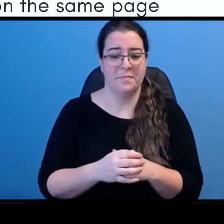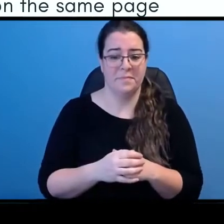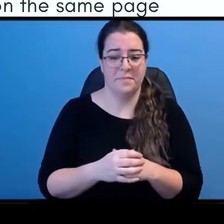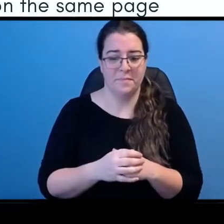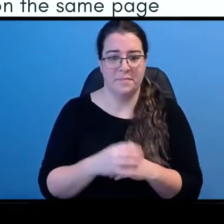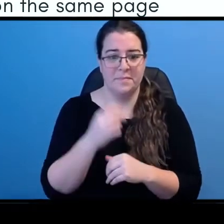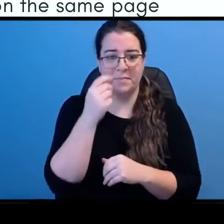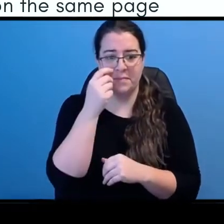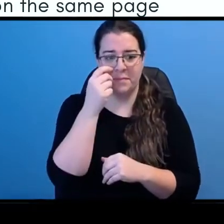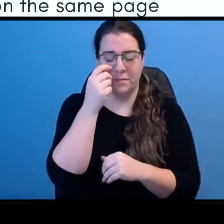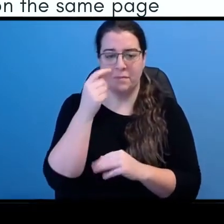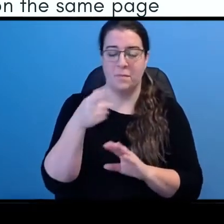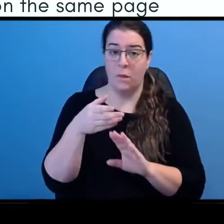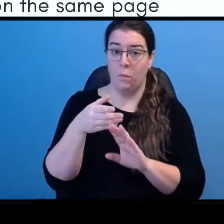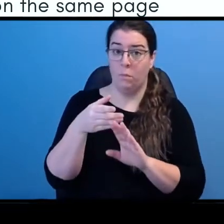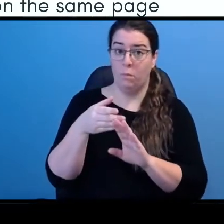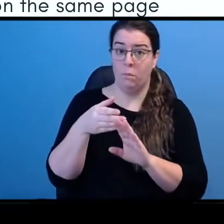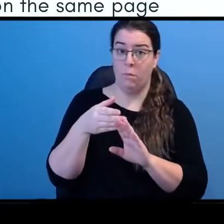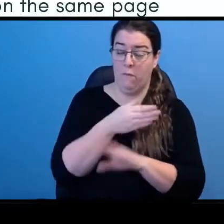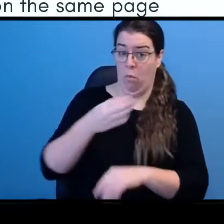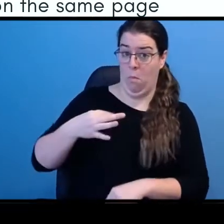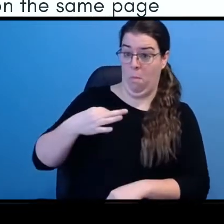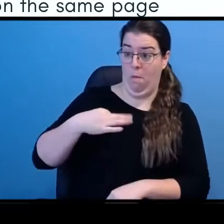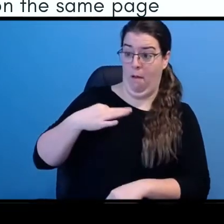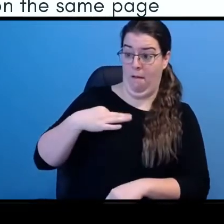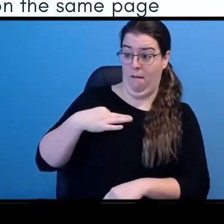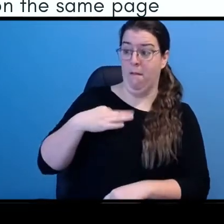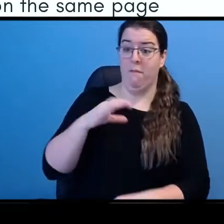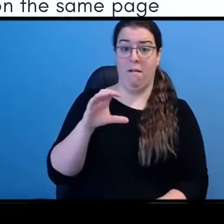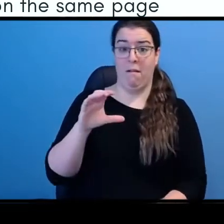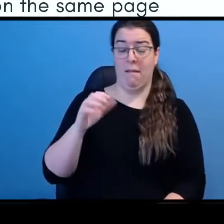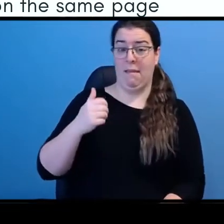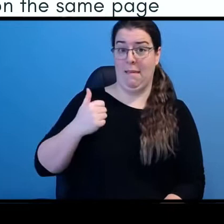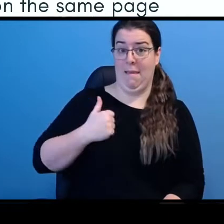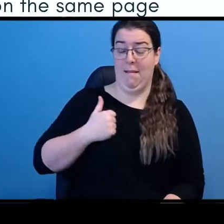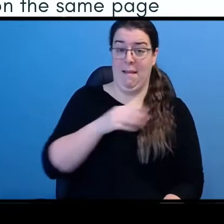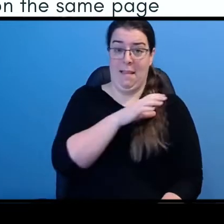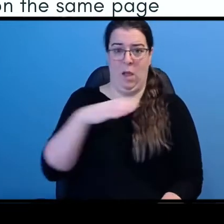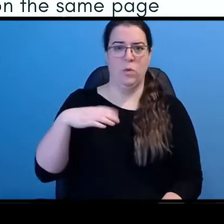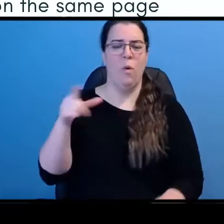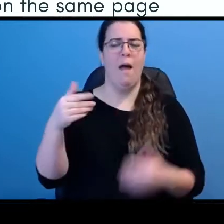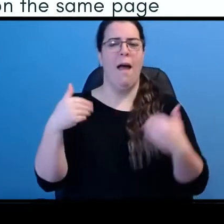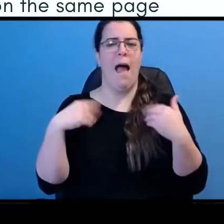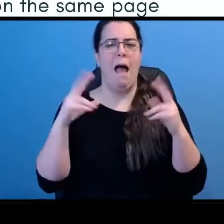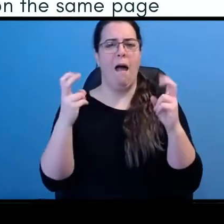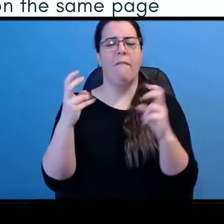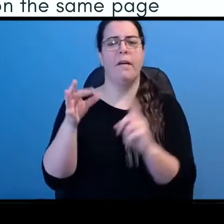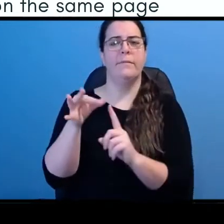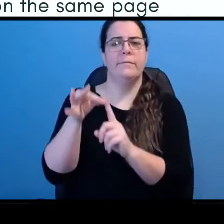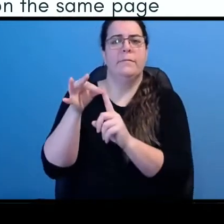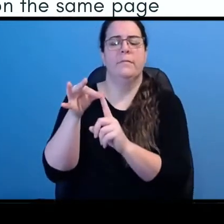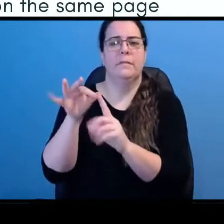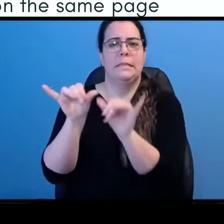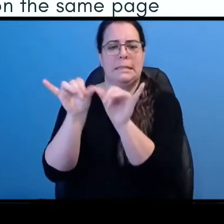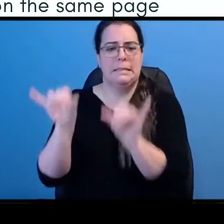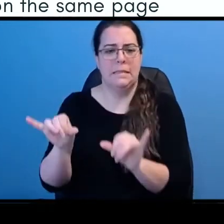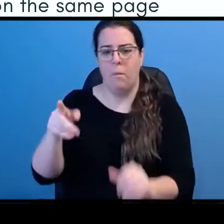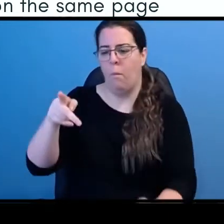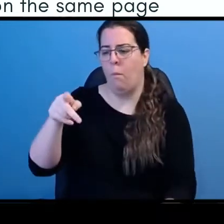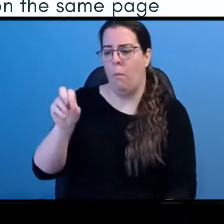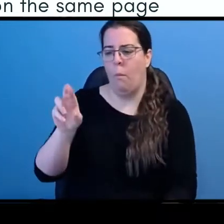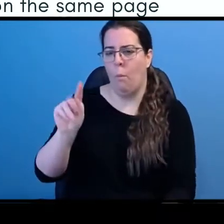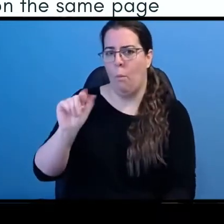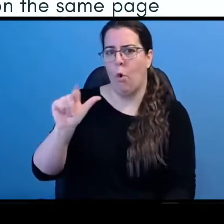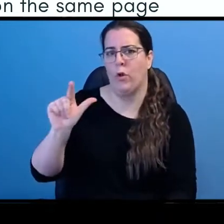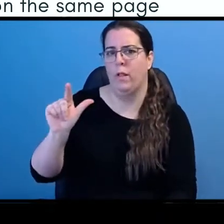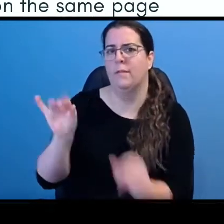Before you apply for a Canada Council grant, Canada Council uses a portal system. So you have to have